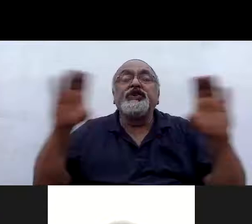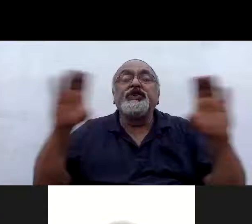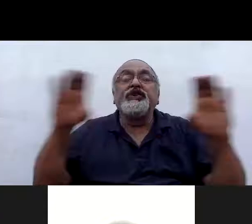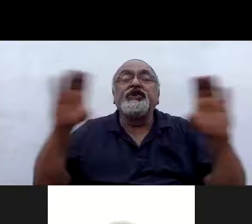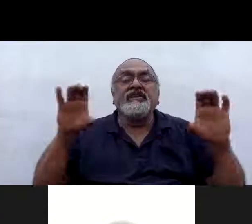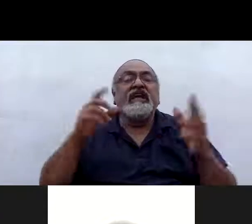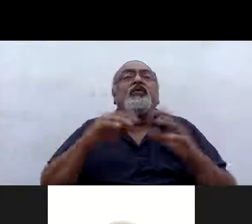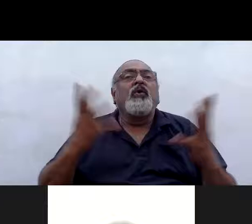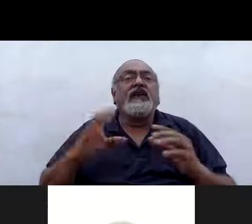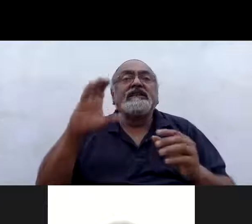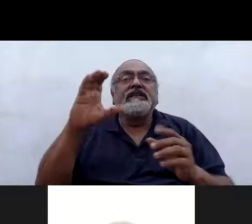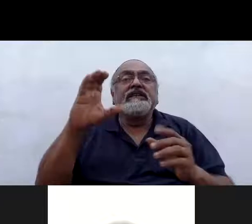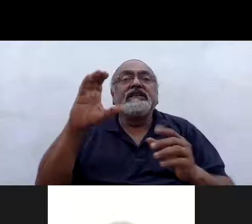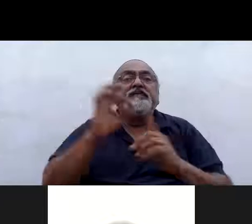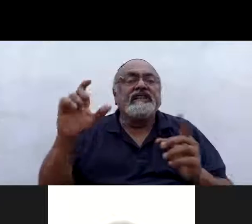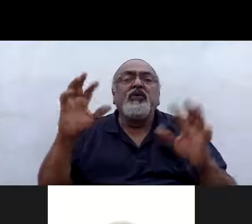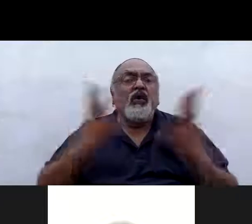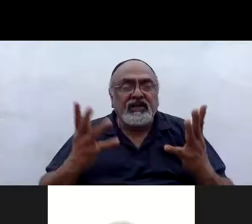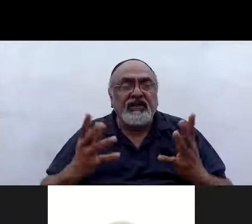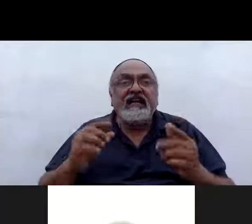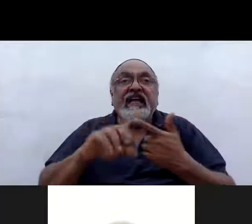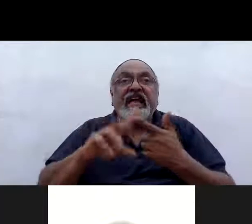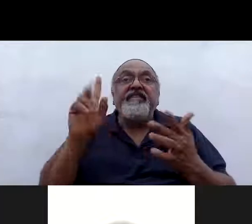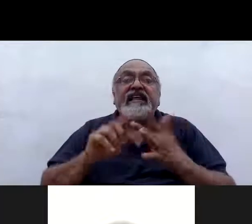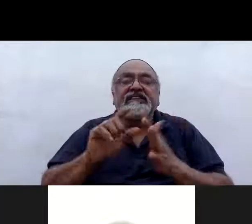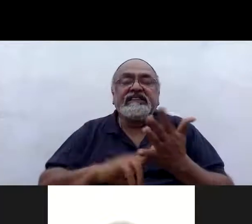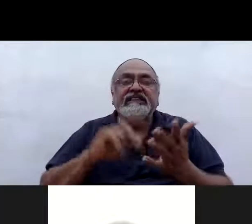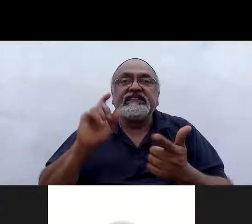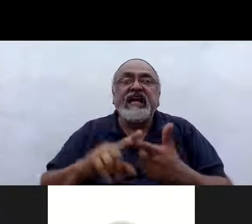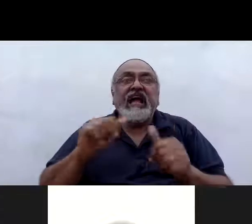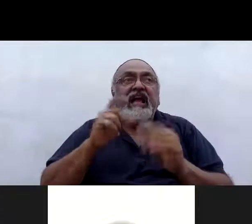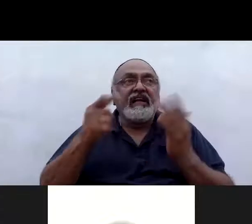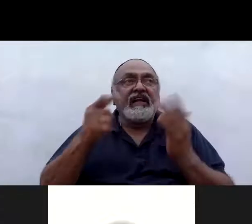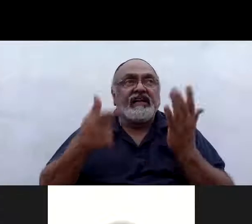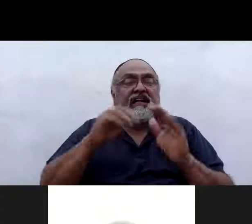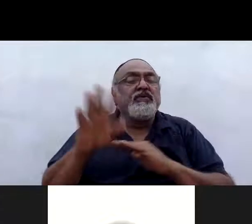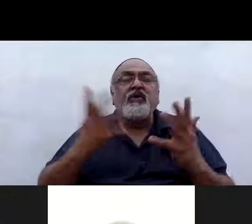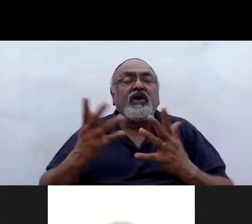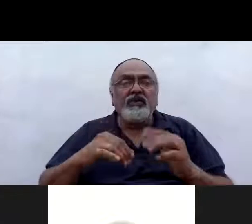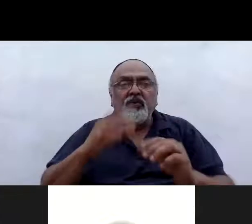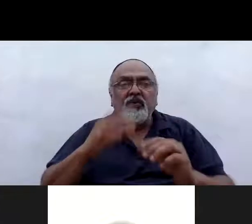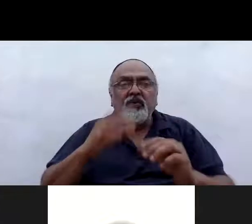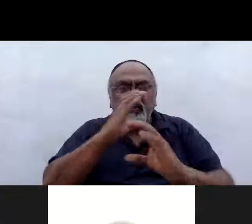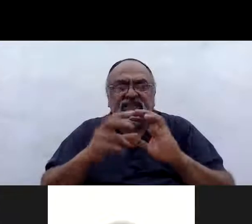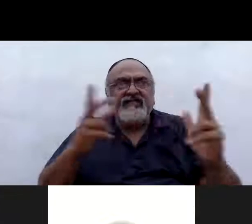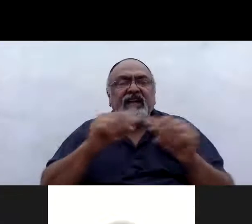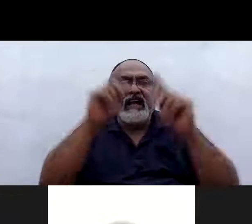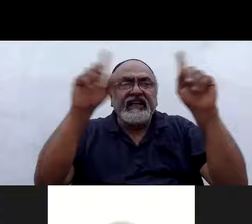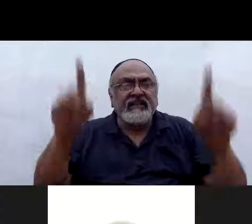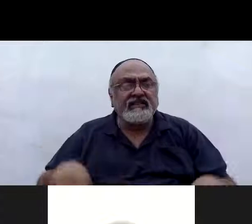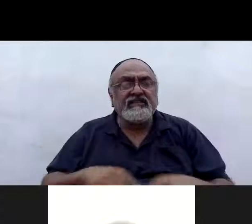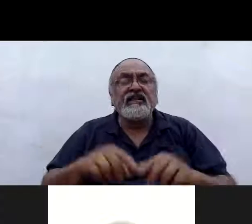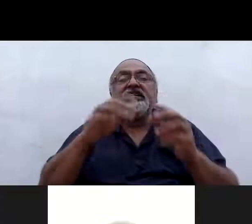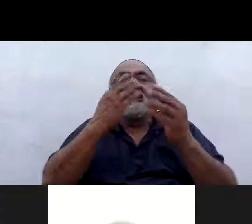here, Criminal Procedure Code. So even Evidence Act is also discussed here. So if you want to focus only on the sections and articles, you can click on that and it